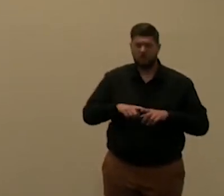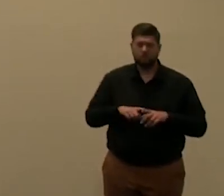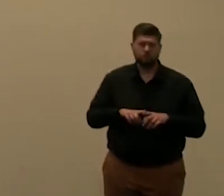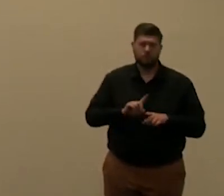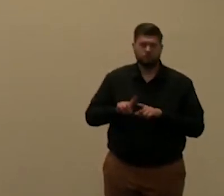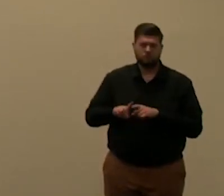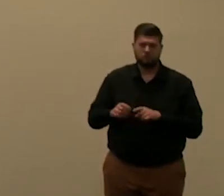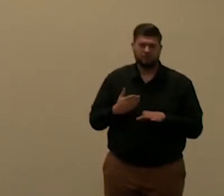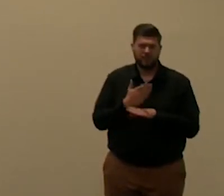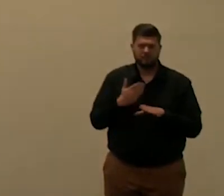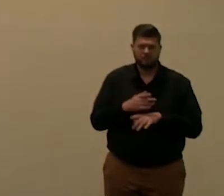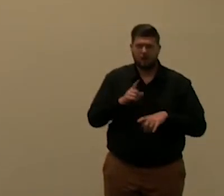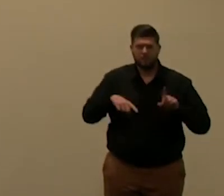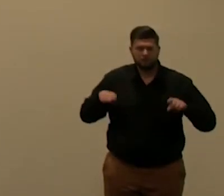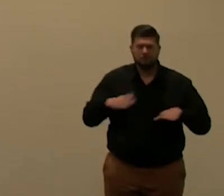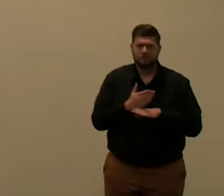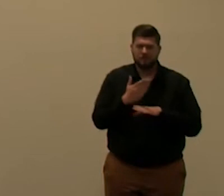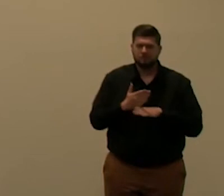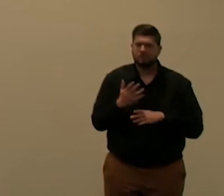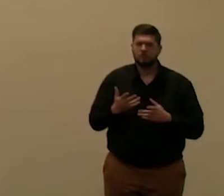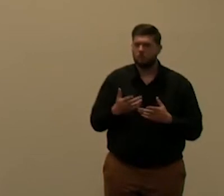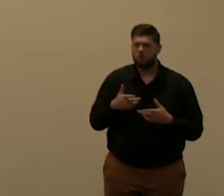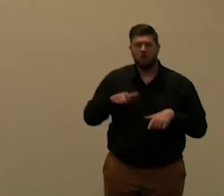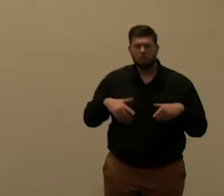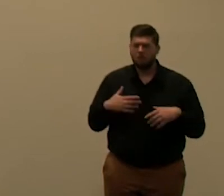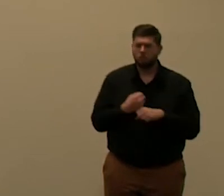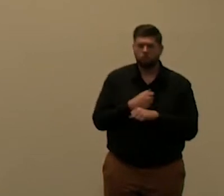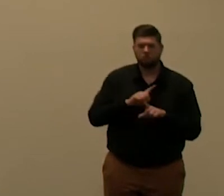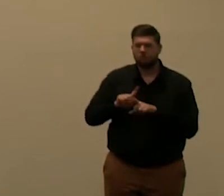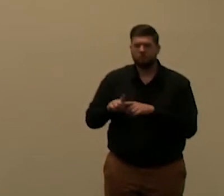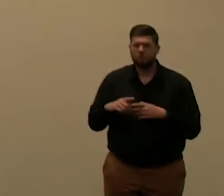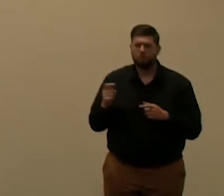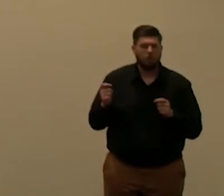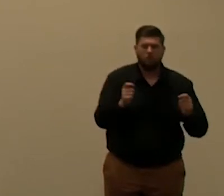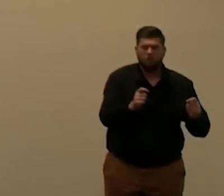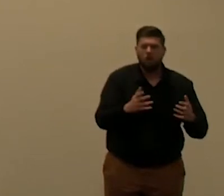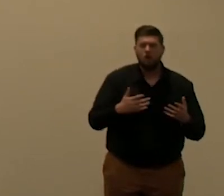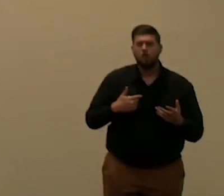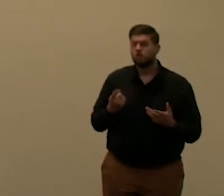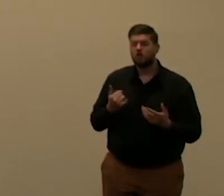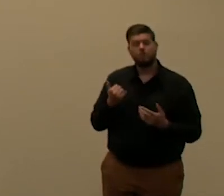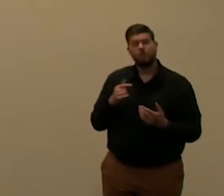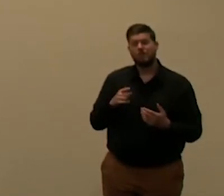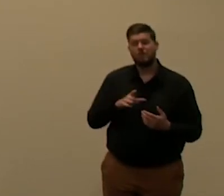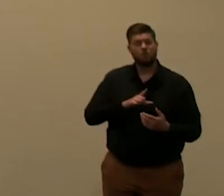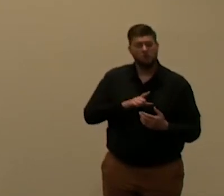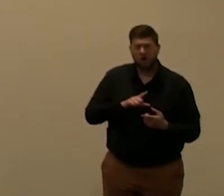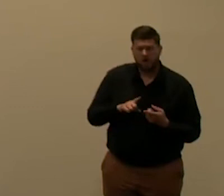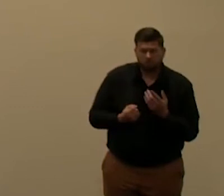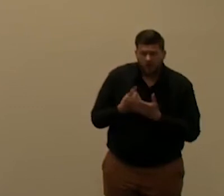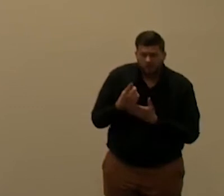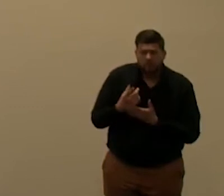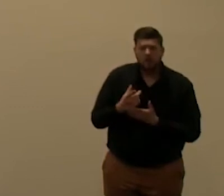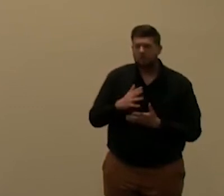are actually doing other things. So that might indicate that your employees are overloaded, that